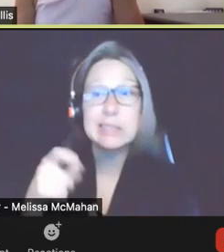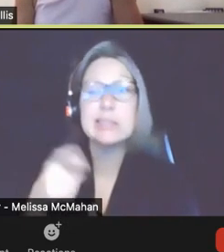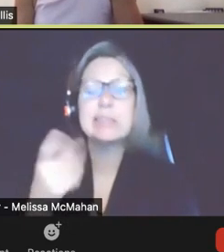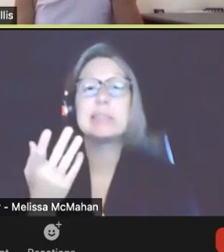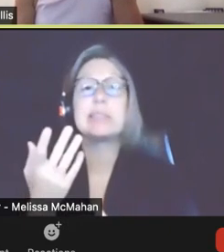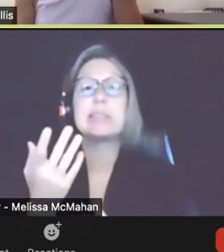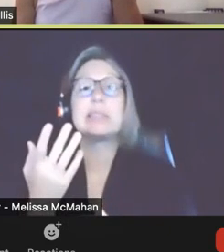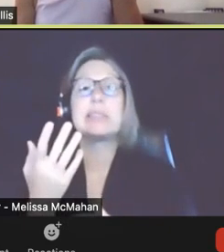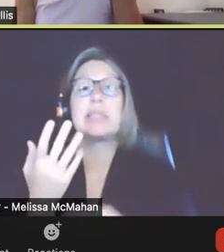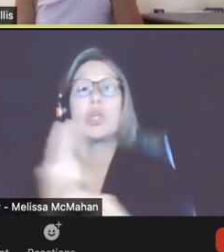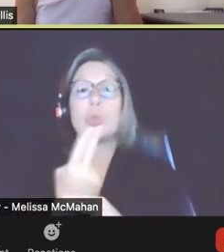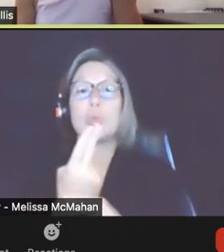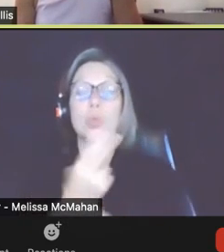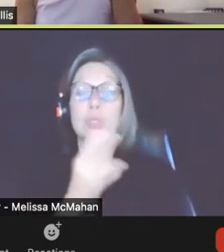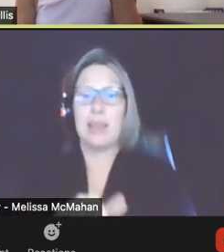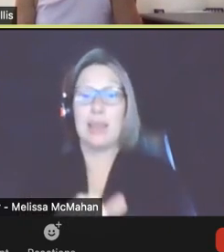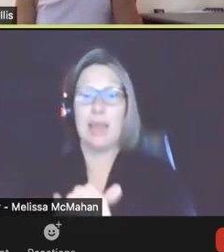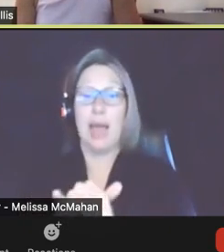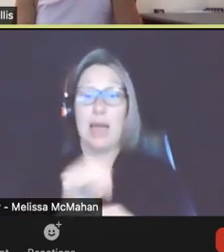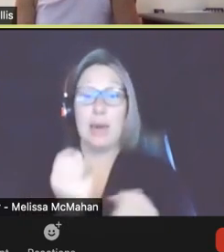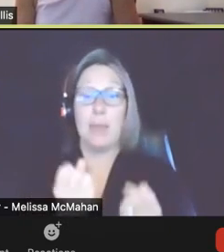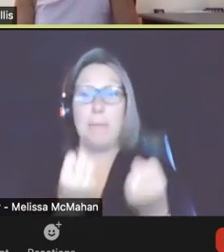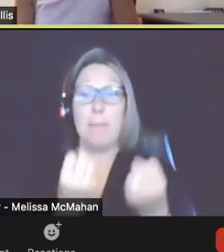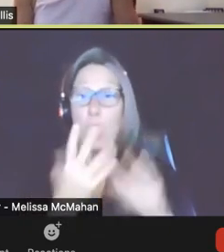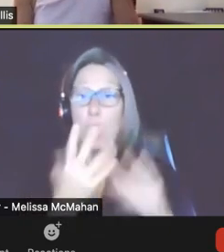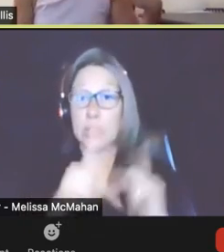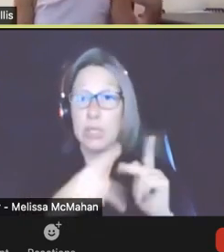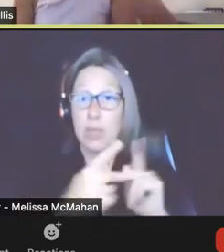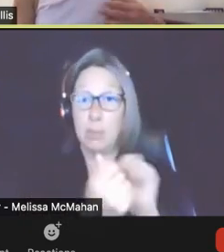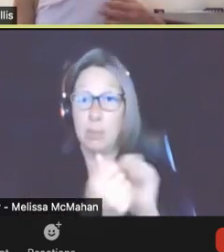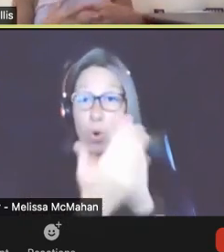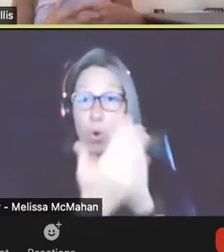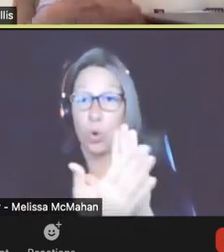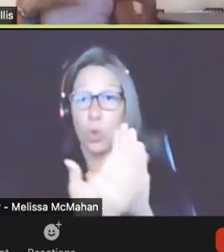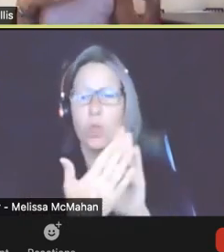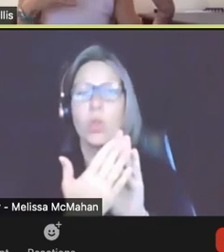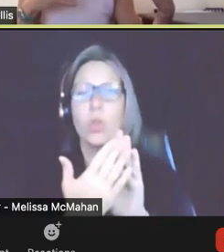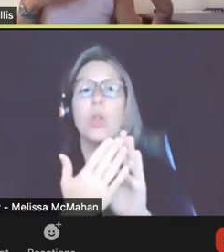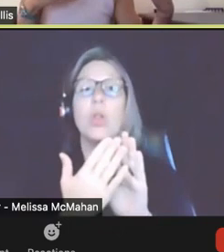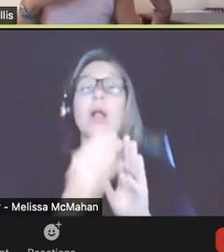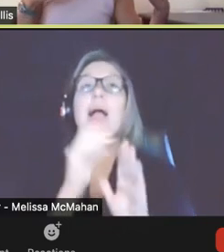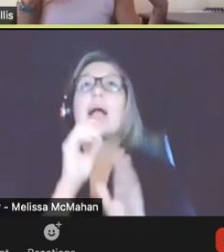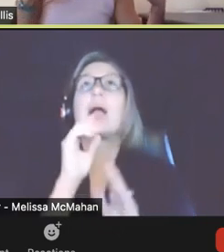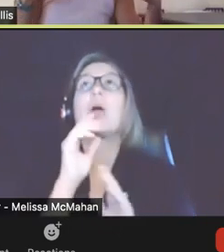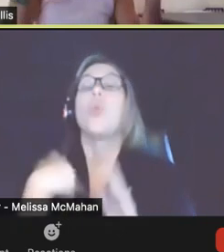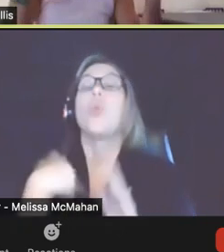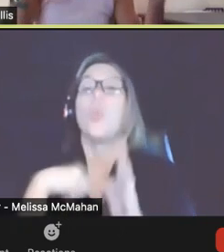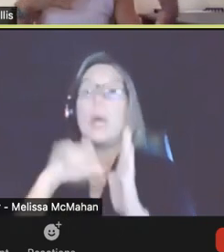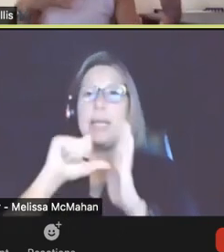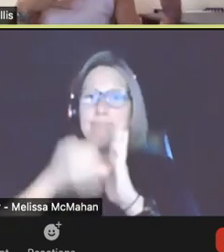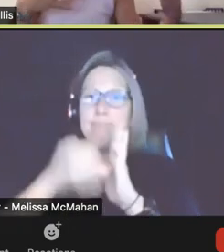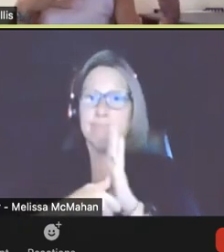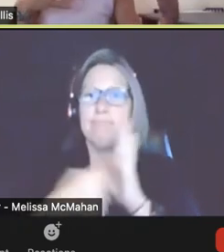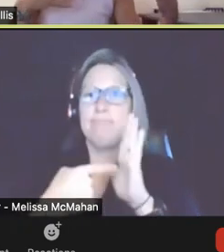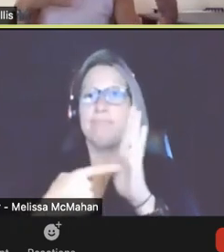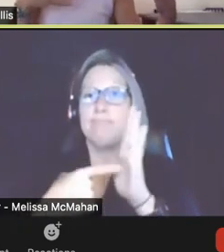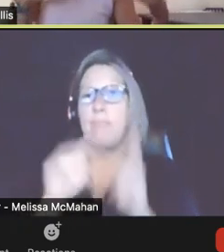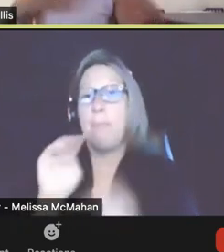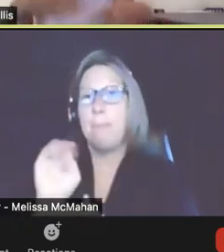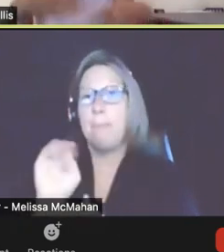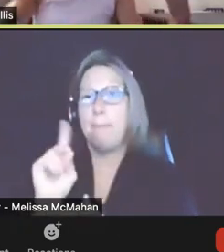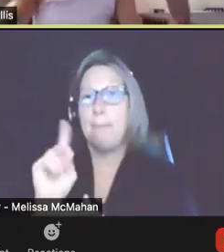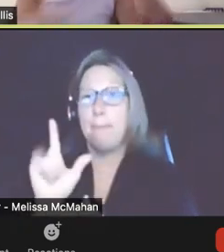that multimodal approach, but also, not just modeling for students. We always talk about modeling for students the modality of communication that we